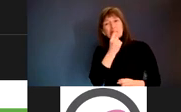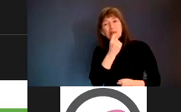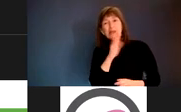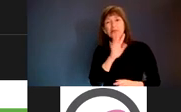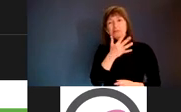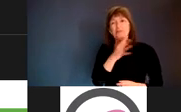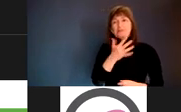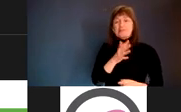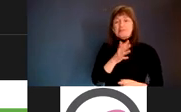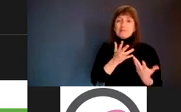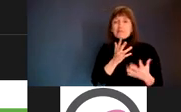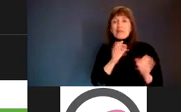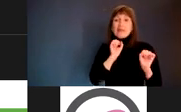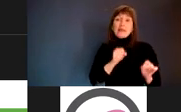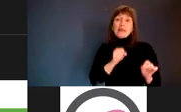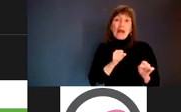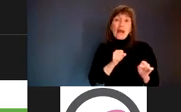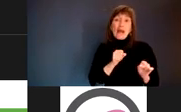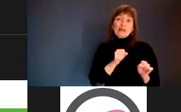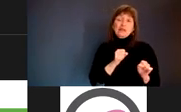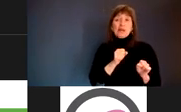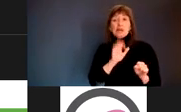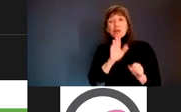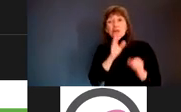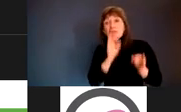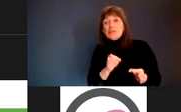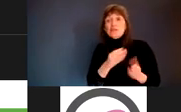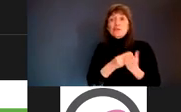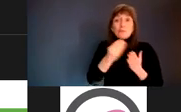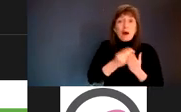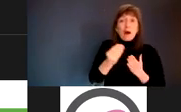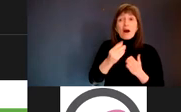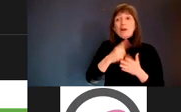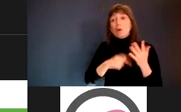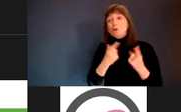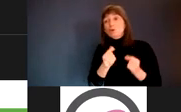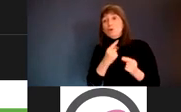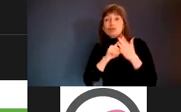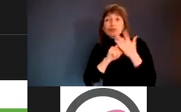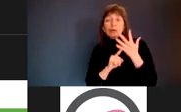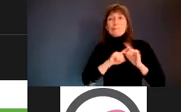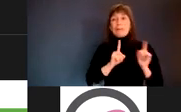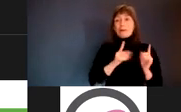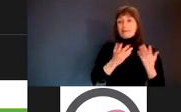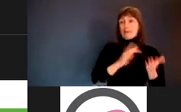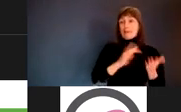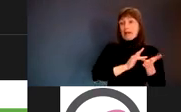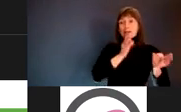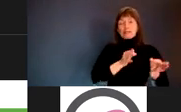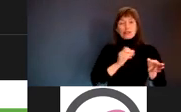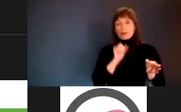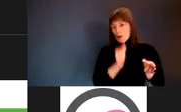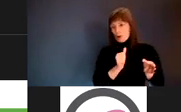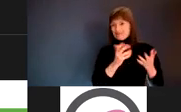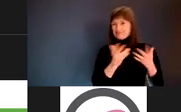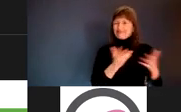come at it from the point of, from a rights perspective and from that point of autonomy. And courts are shifting away